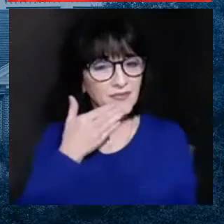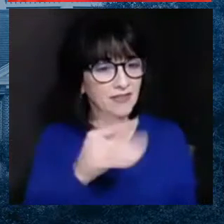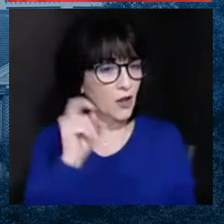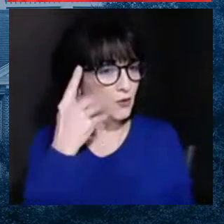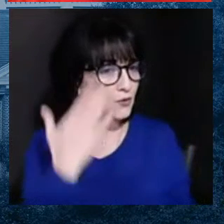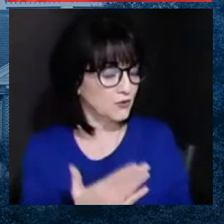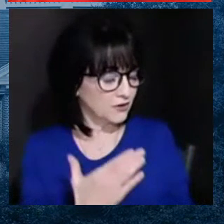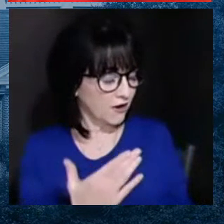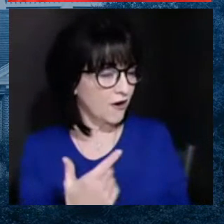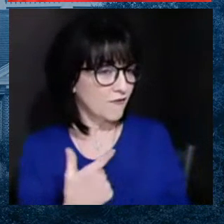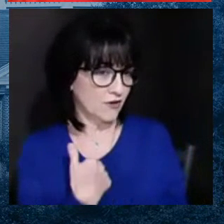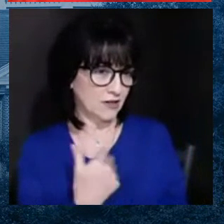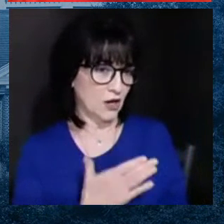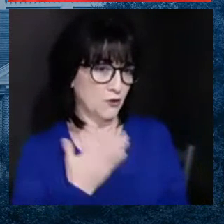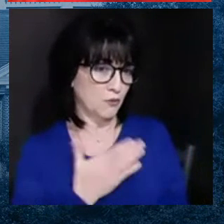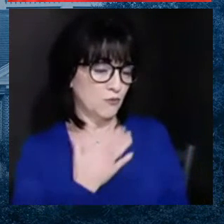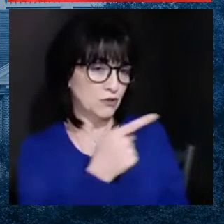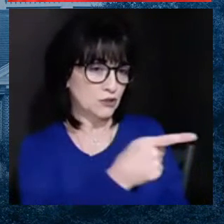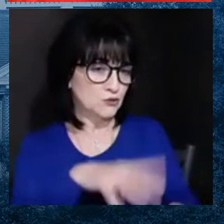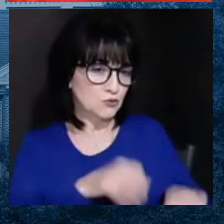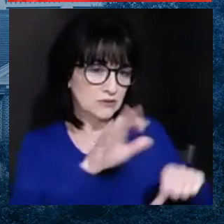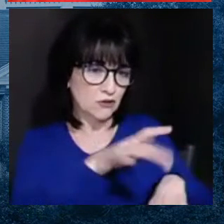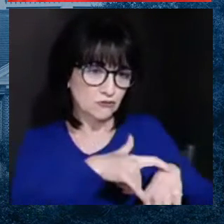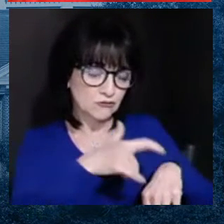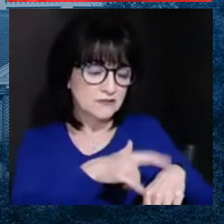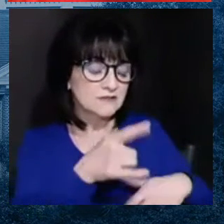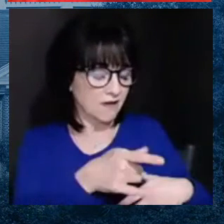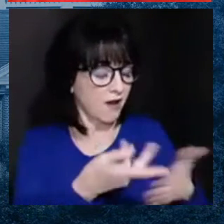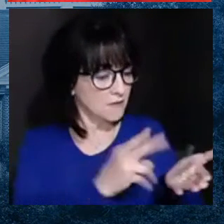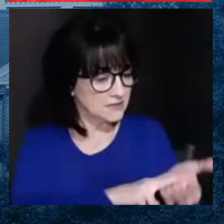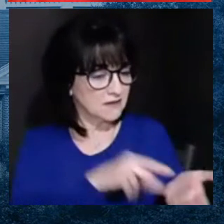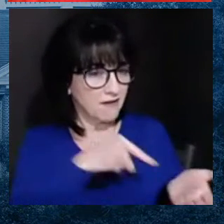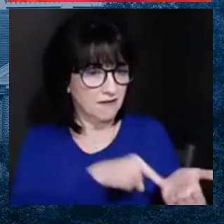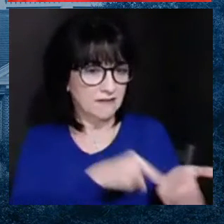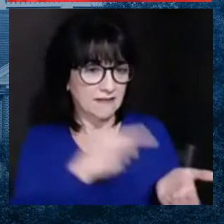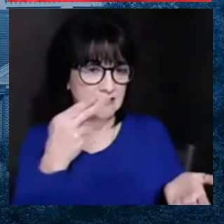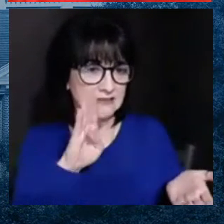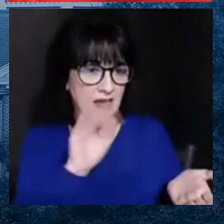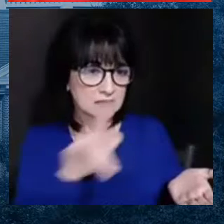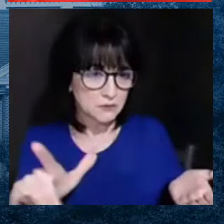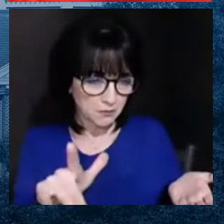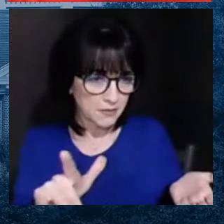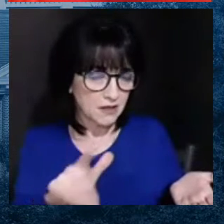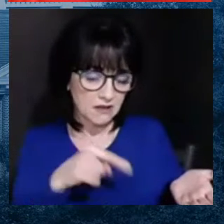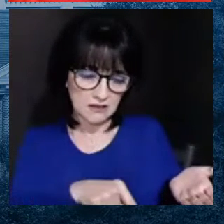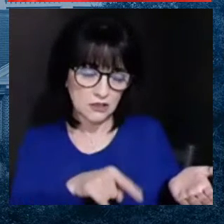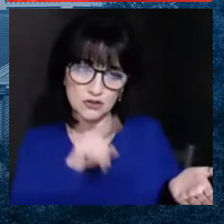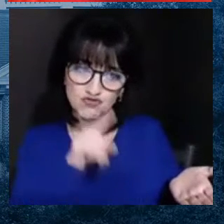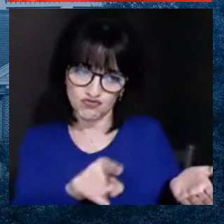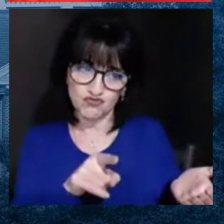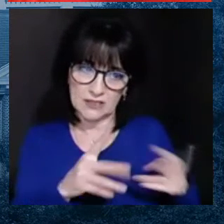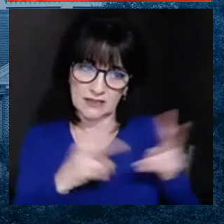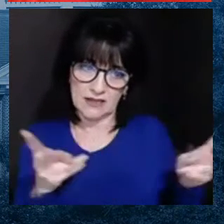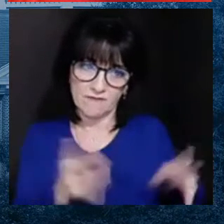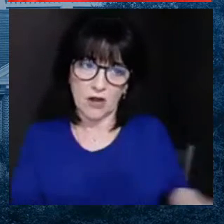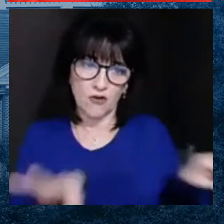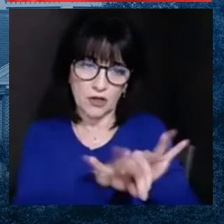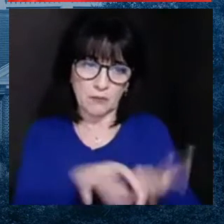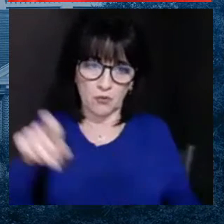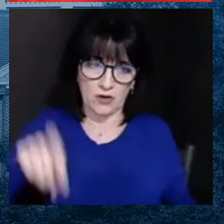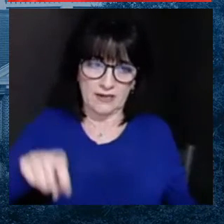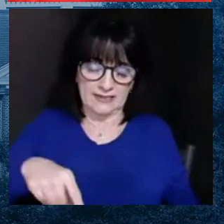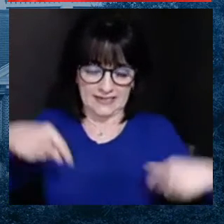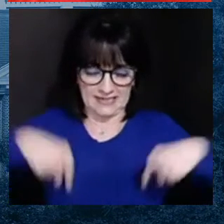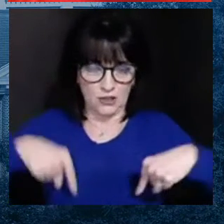appreciate you taking time out of your day to sign this bill, this very well-needed bill that we need in the state of